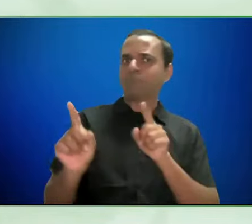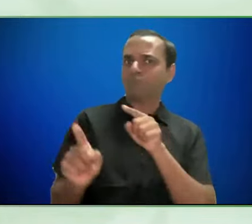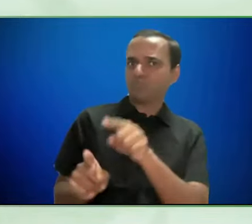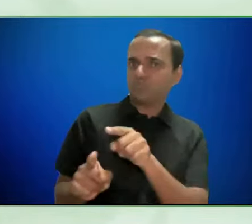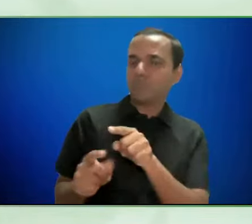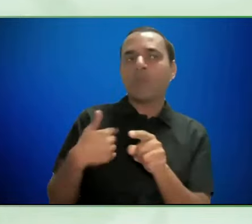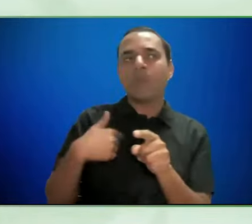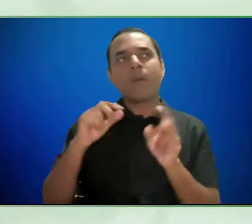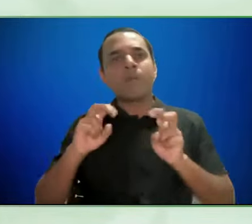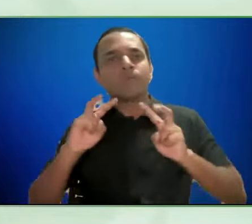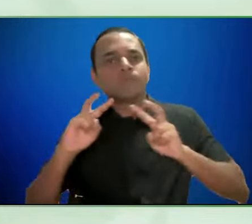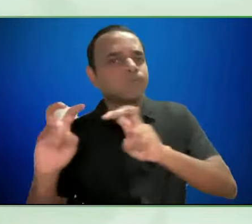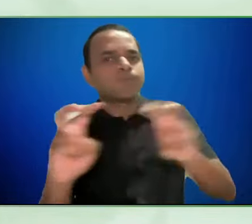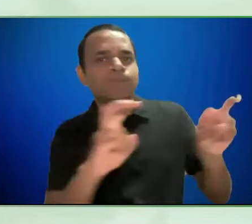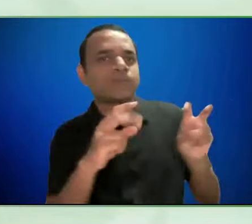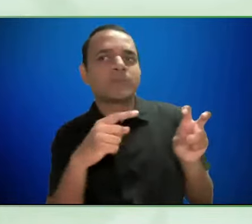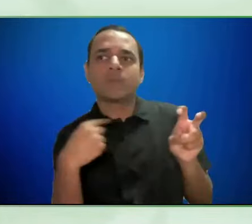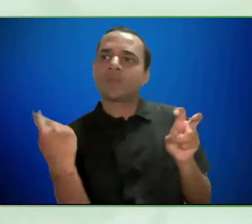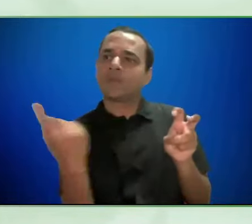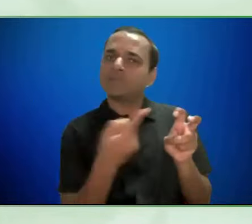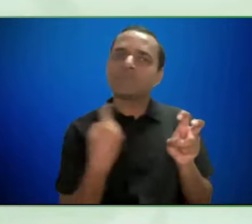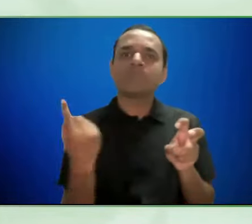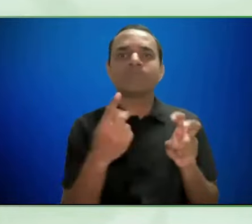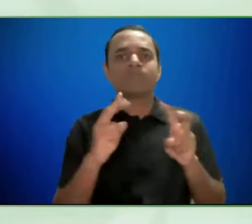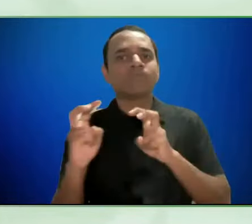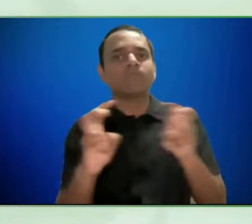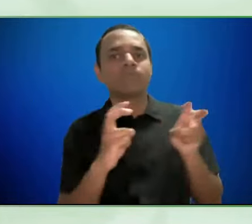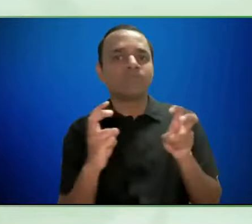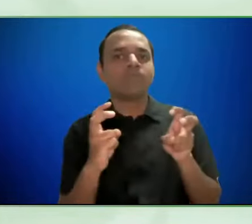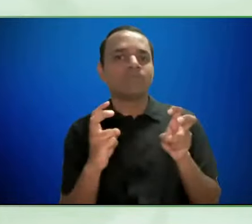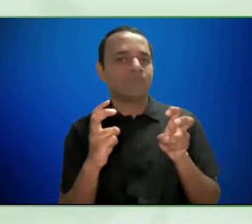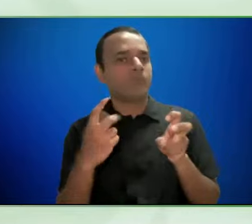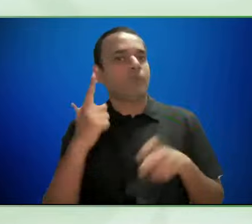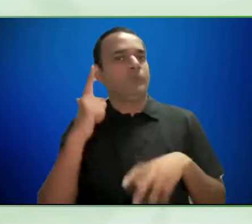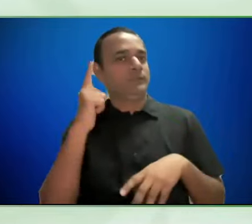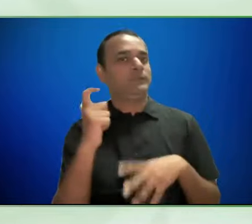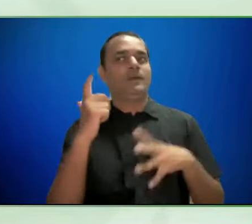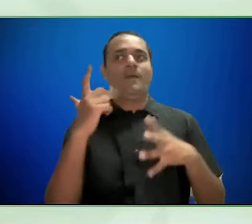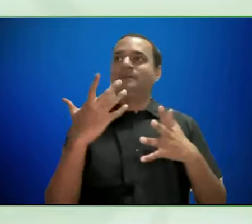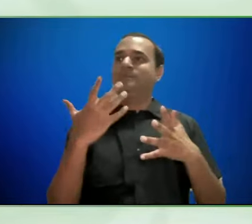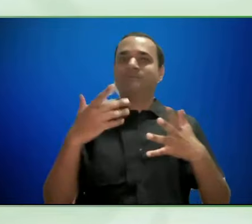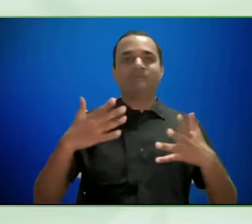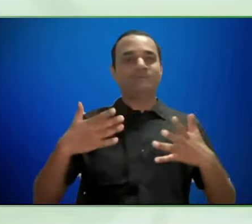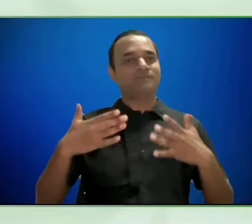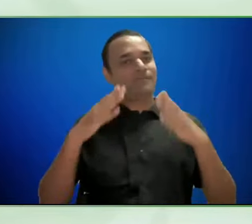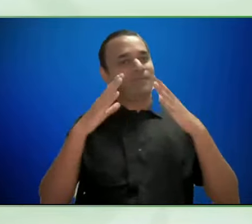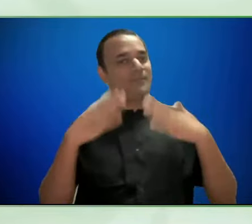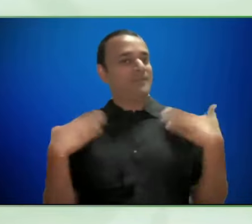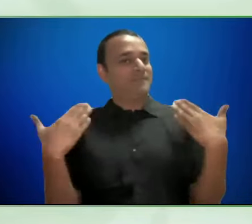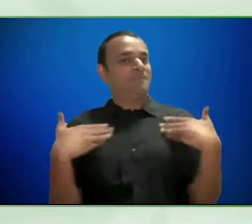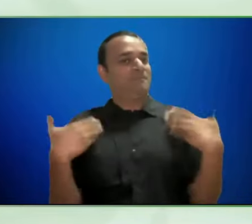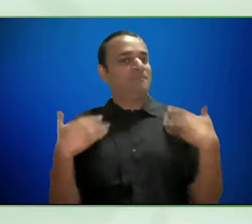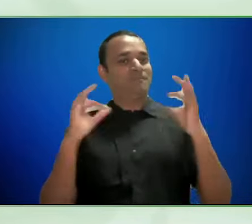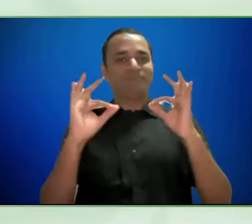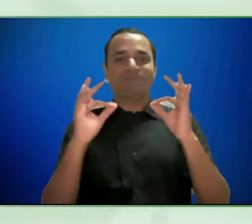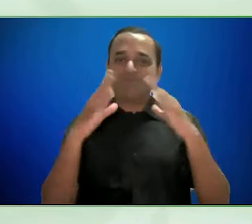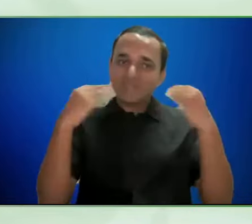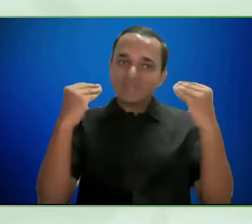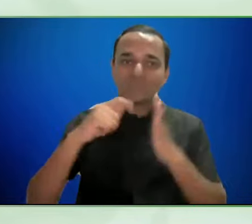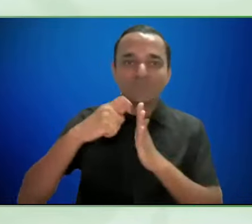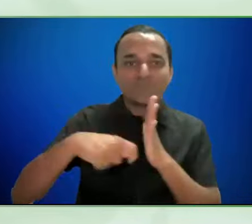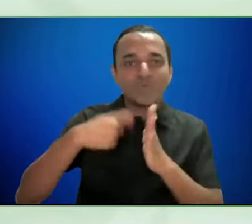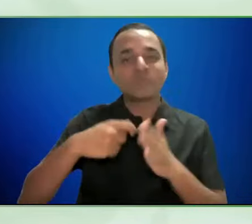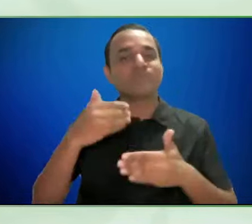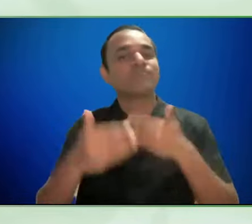Yes. What is that question? What do you love about your life? And Fionn